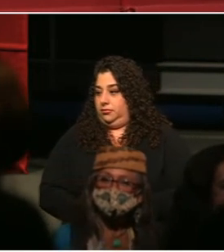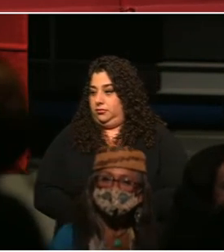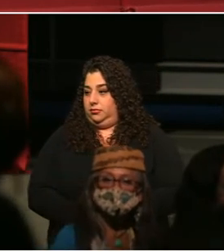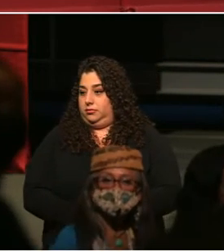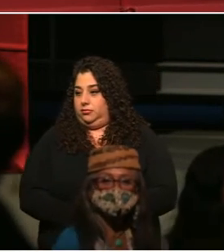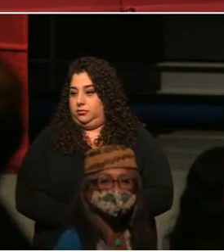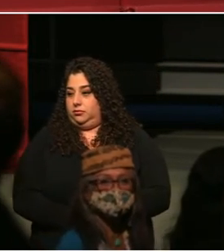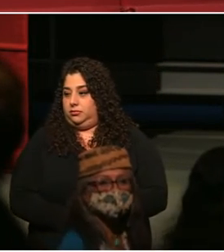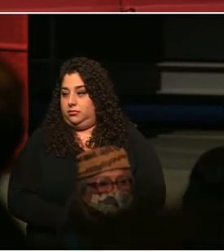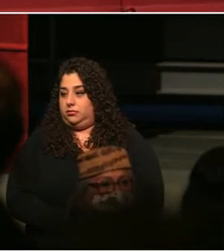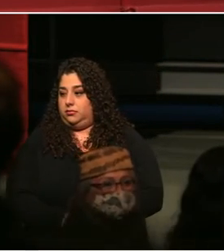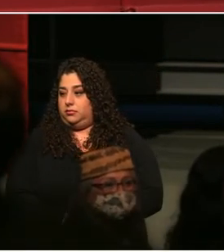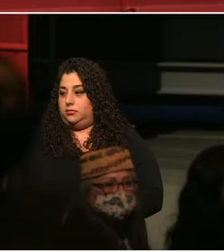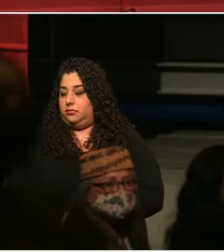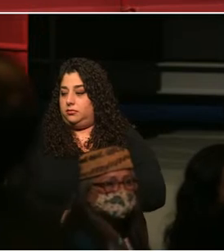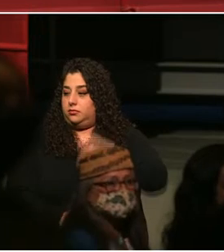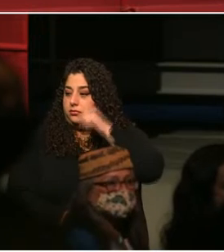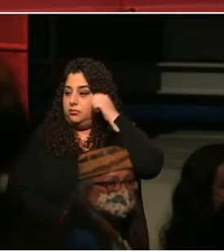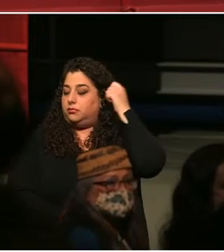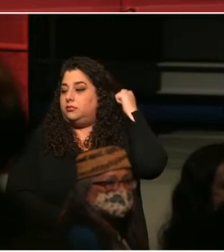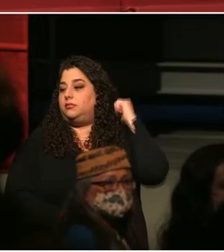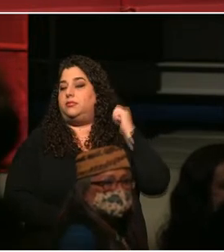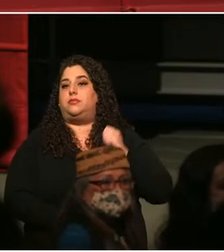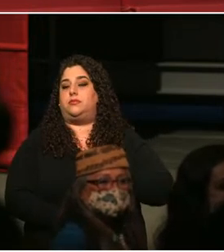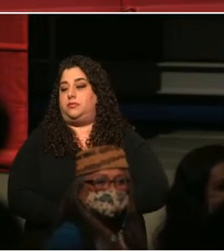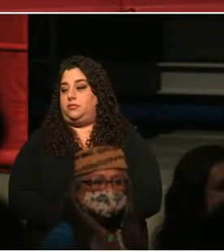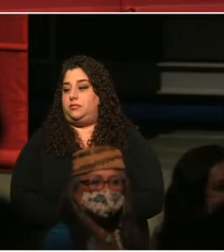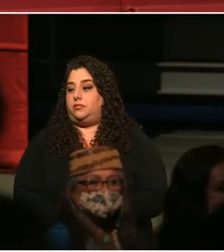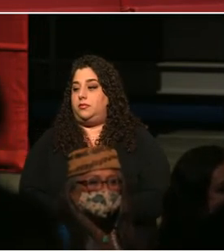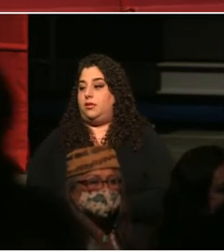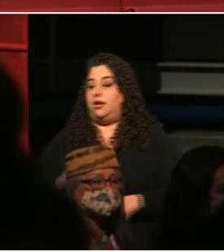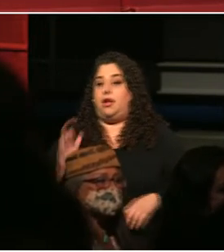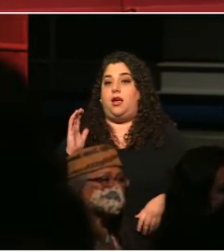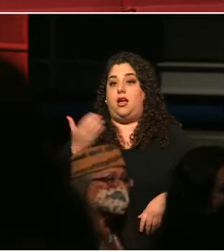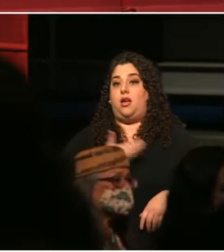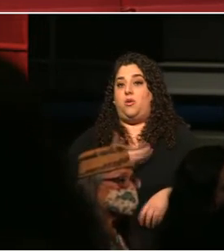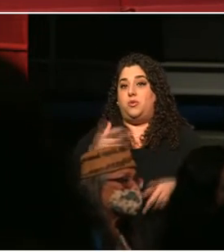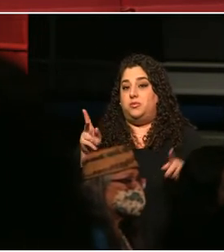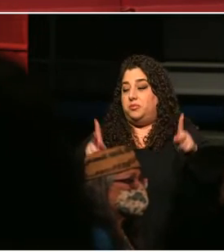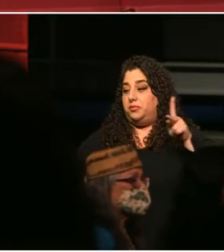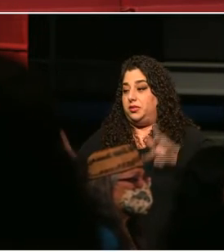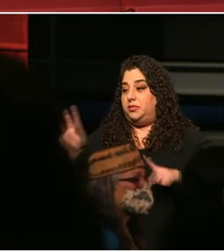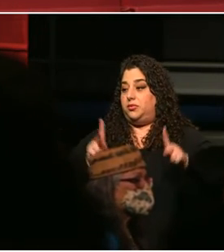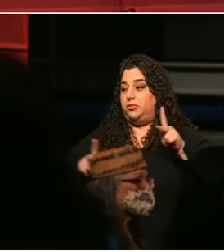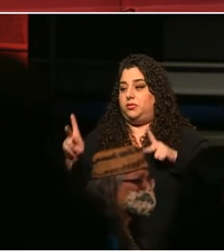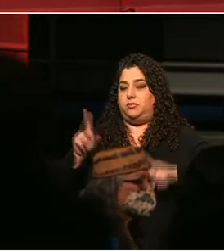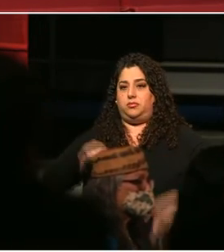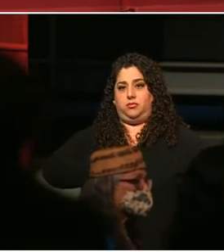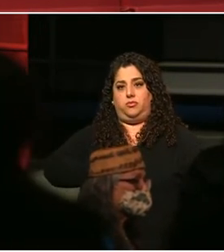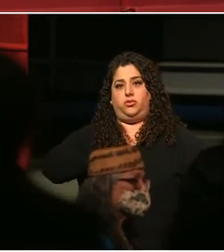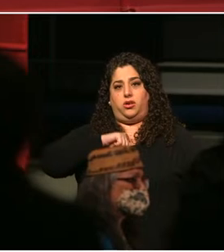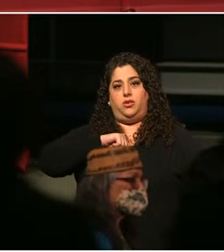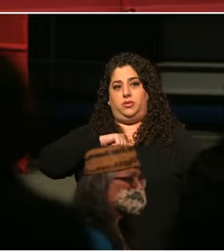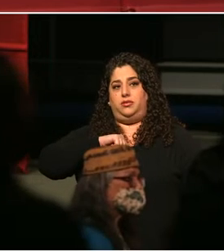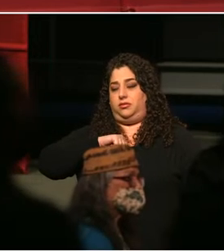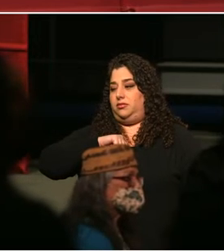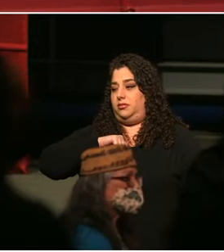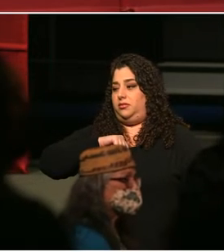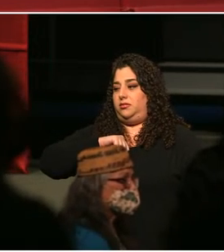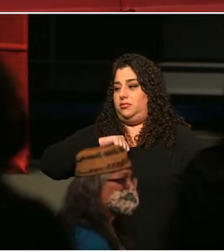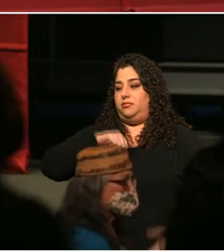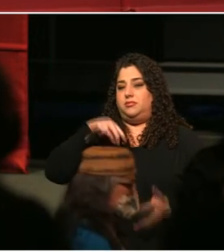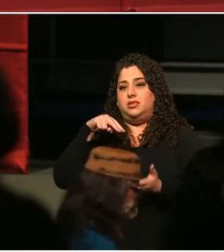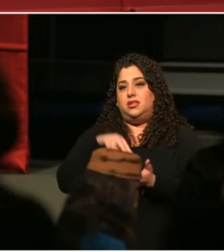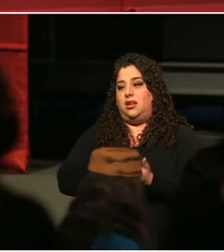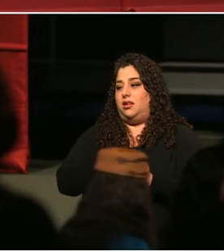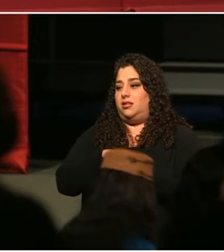Look at each other and be proud that we stand as survivors, all